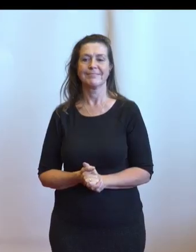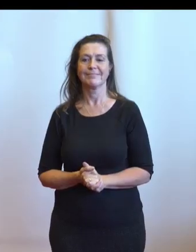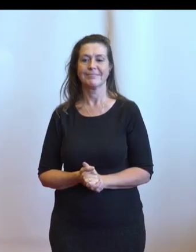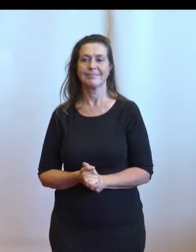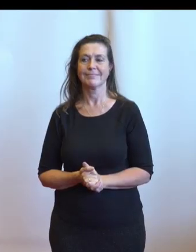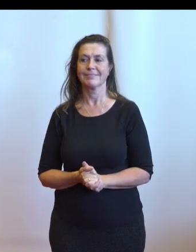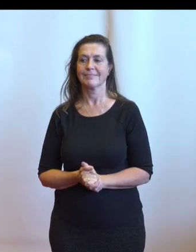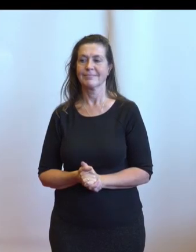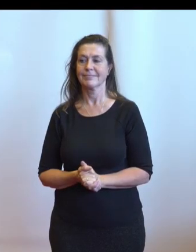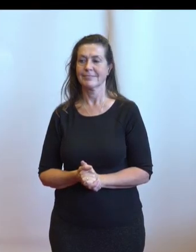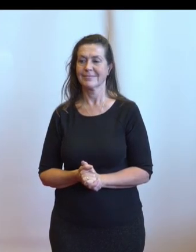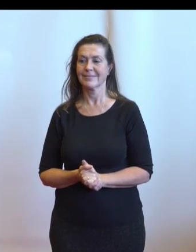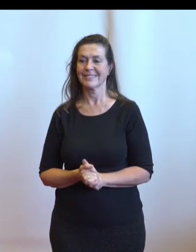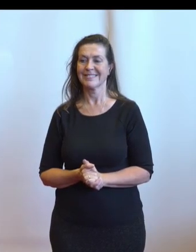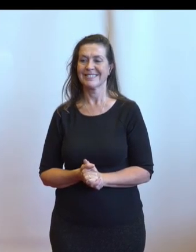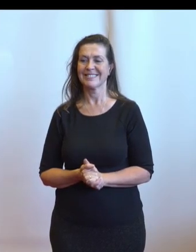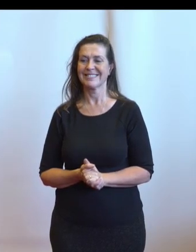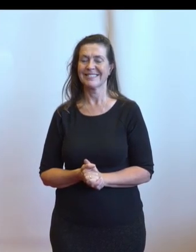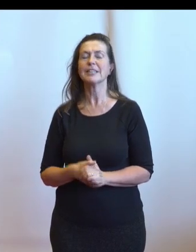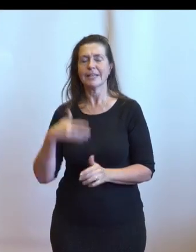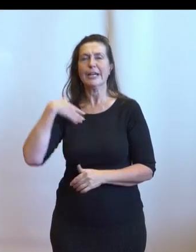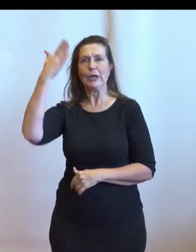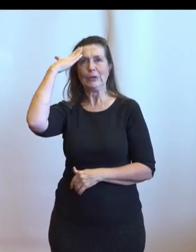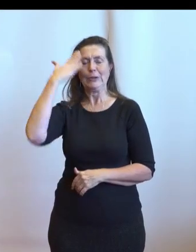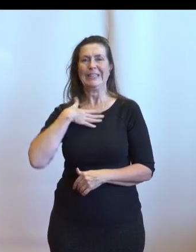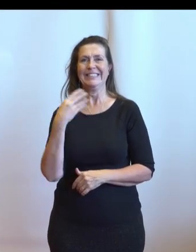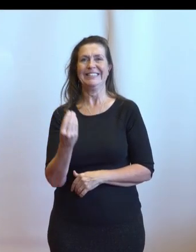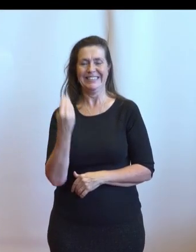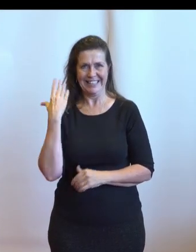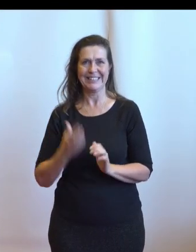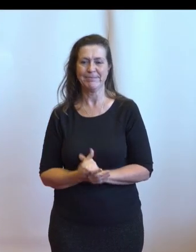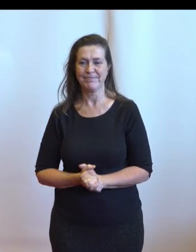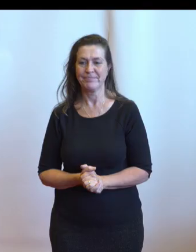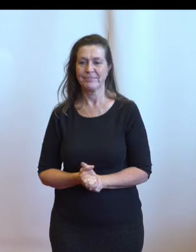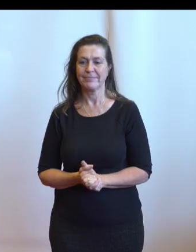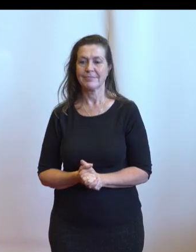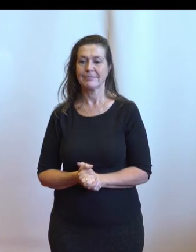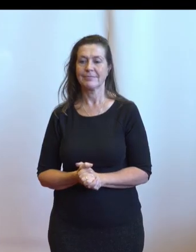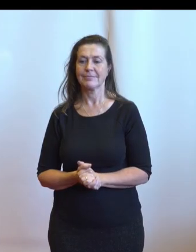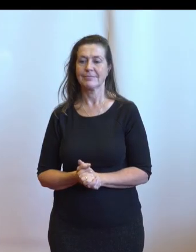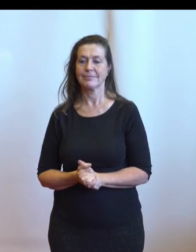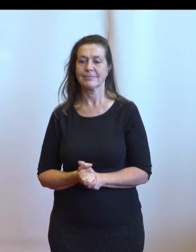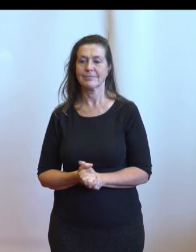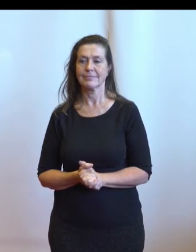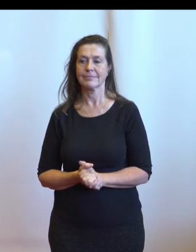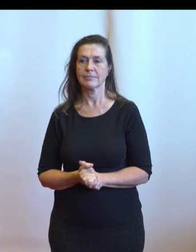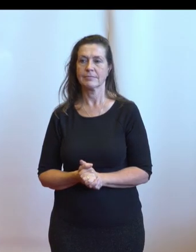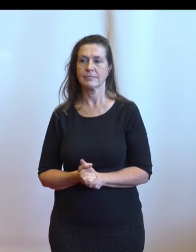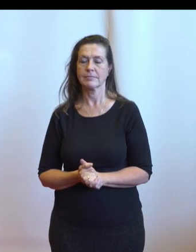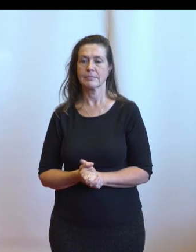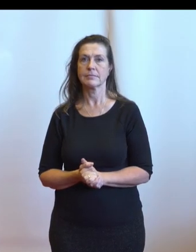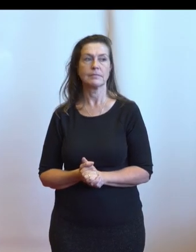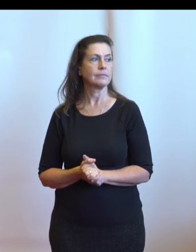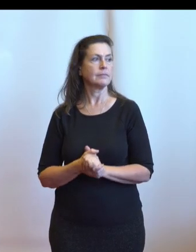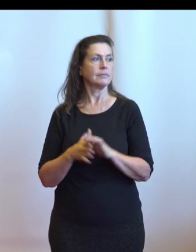fine. I know my slides almost. So just as a quick intro, the reason